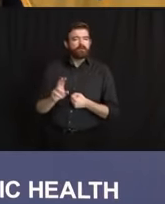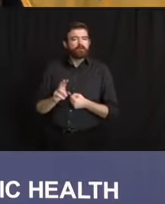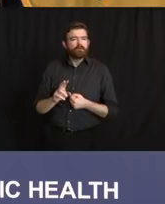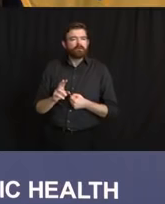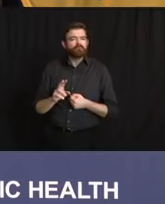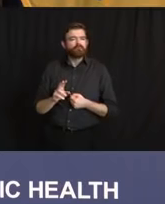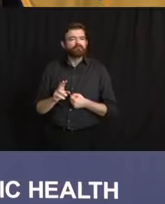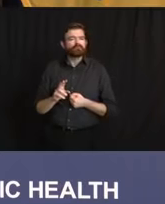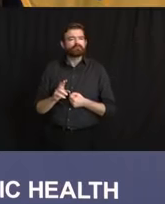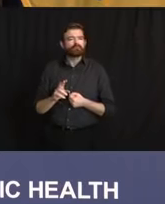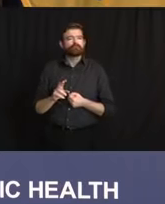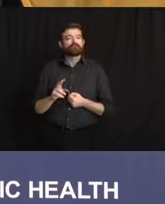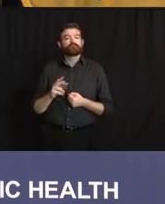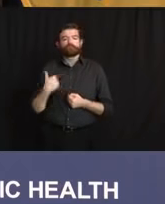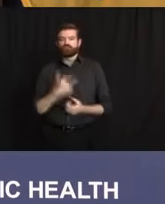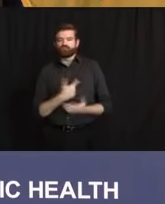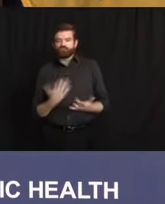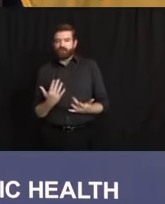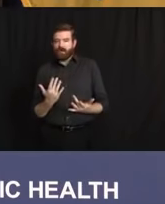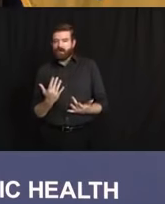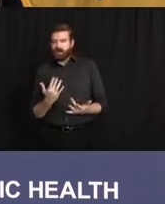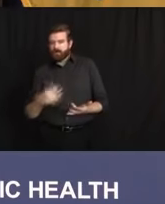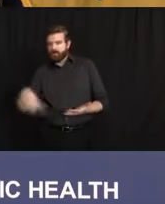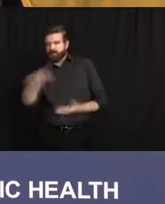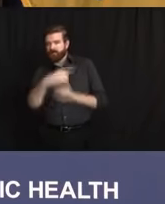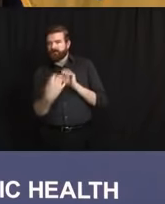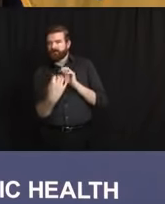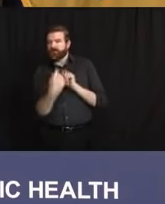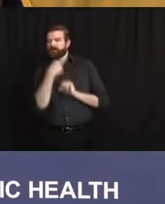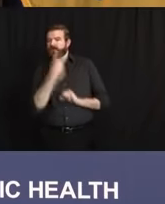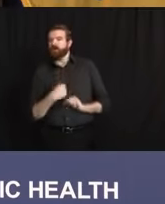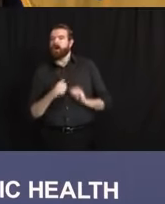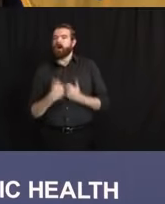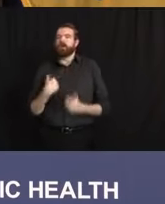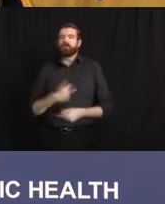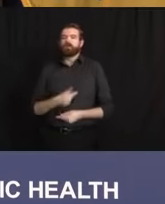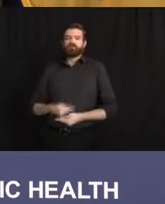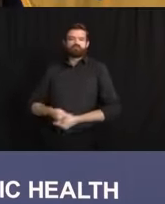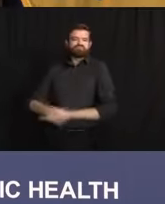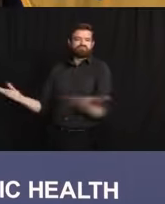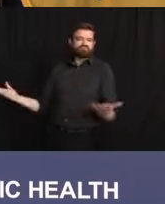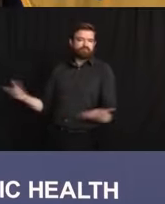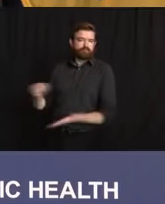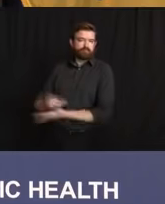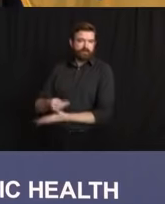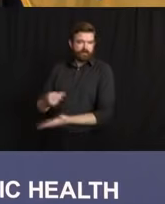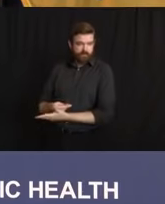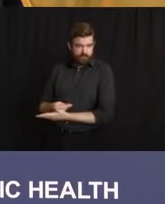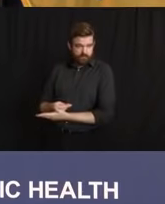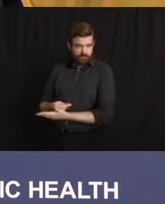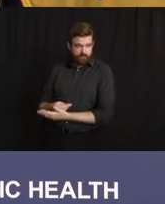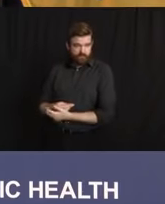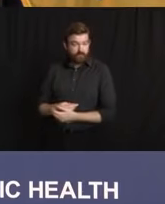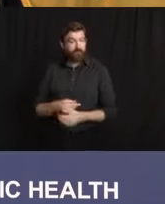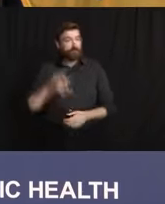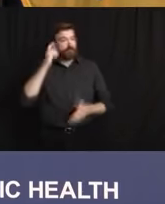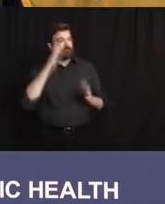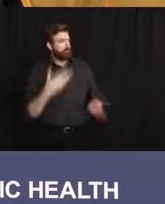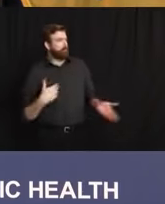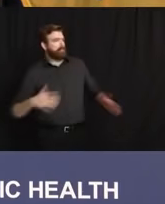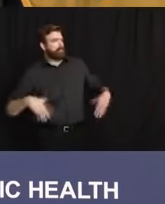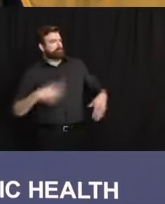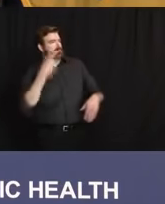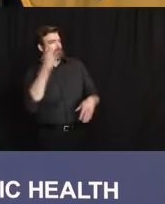their feedback. So we'll give you more on that. Again, I haven't seen the letter. So borrowing plans, we